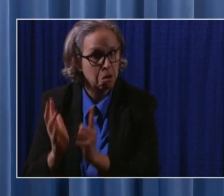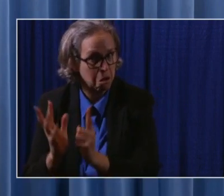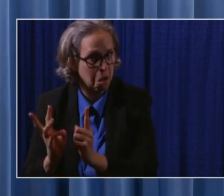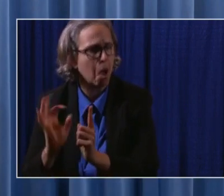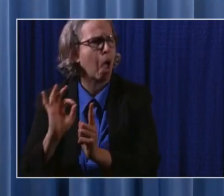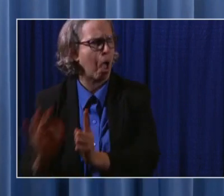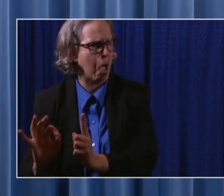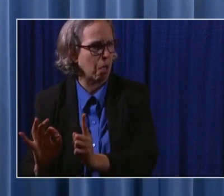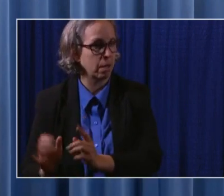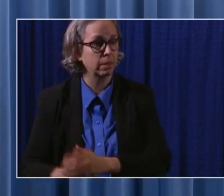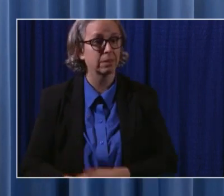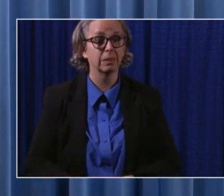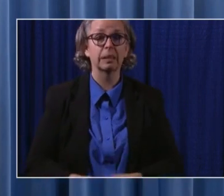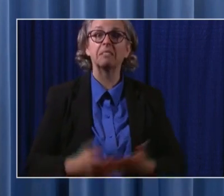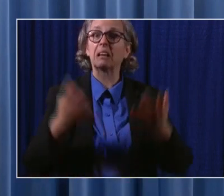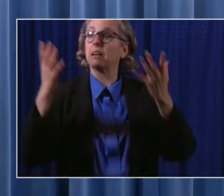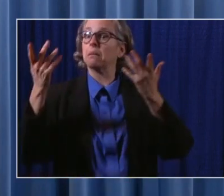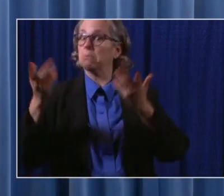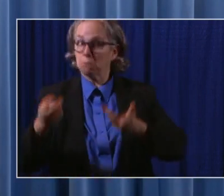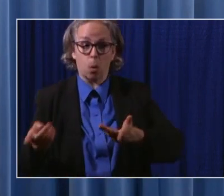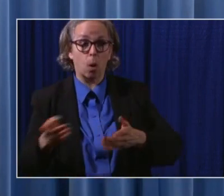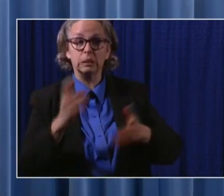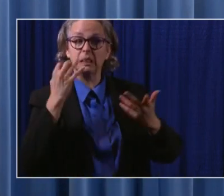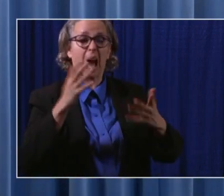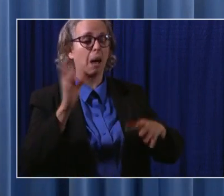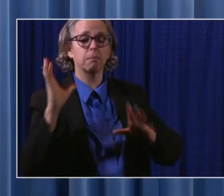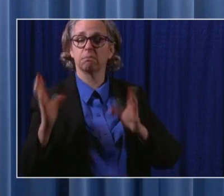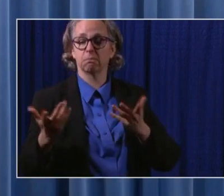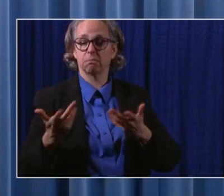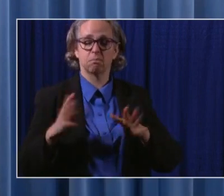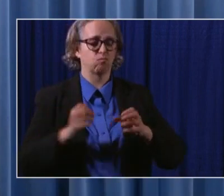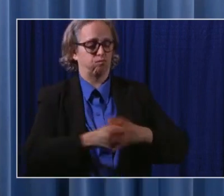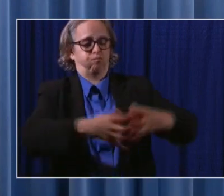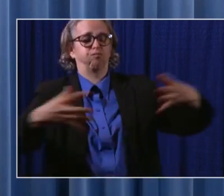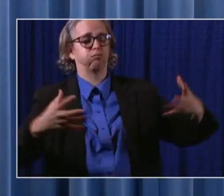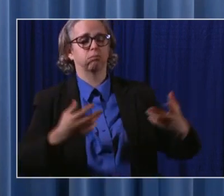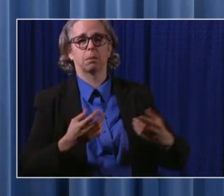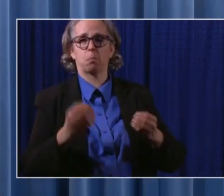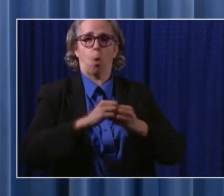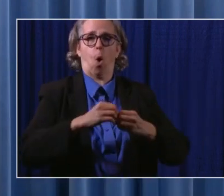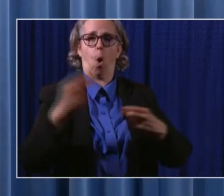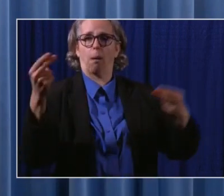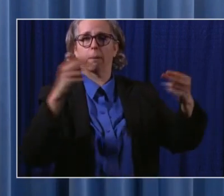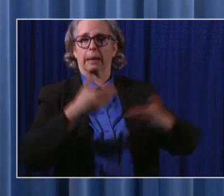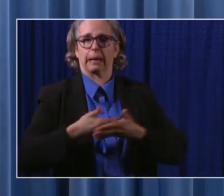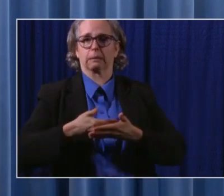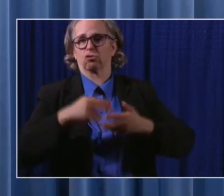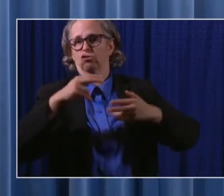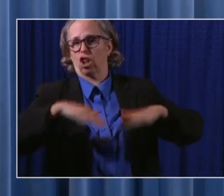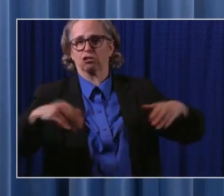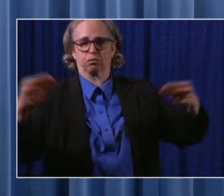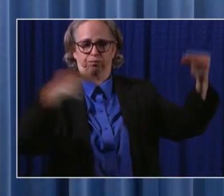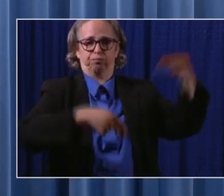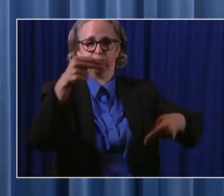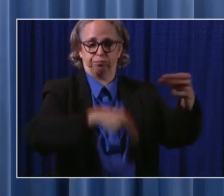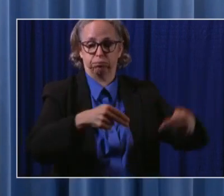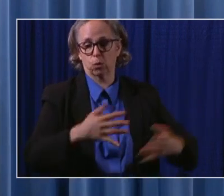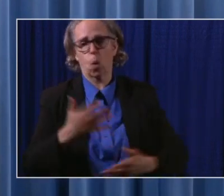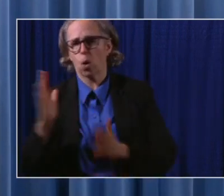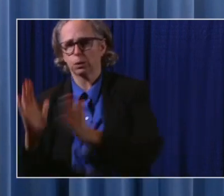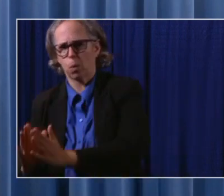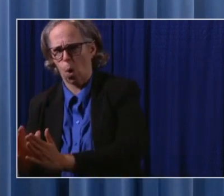numbers are, in those particular cases, they would not get the subsidy. So this is the best that we could come up